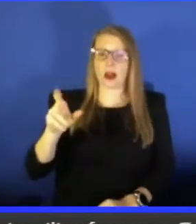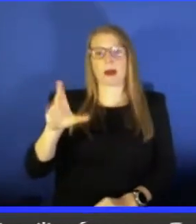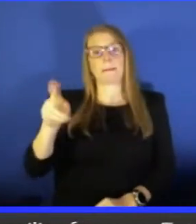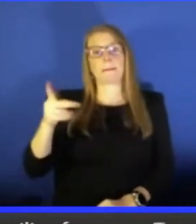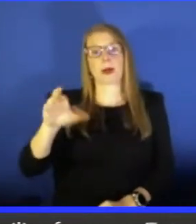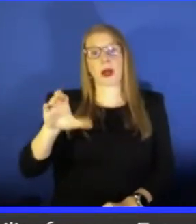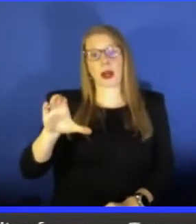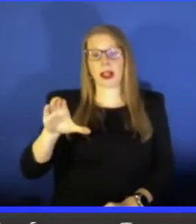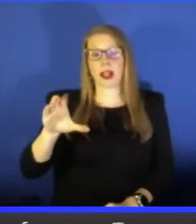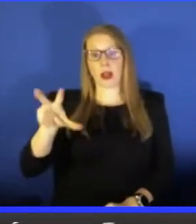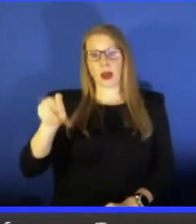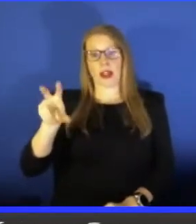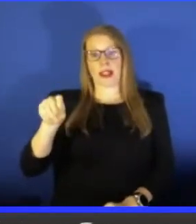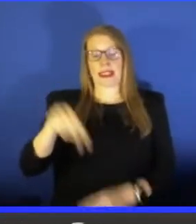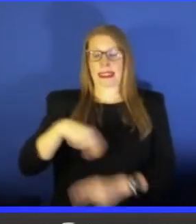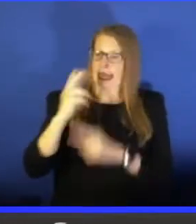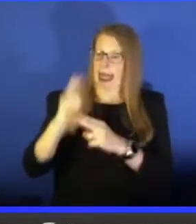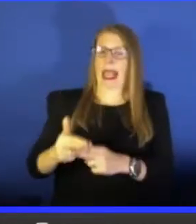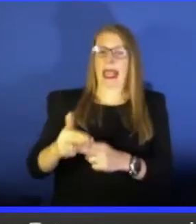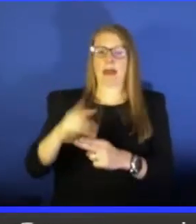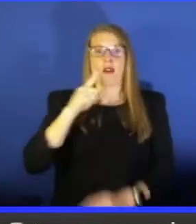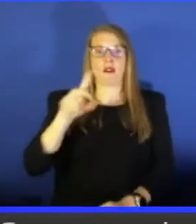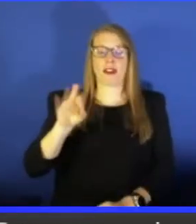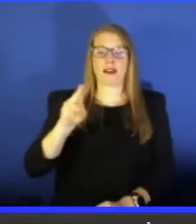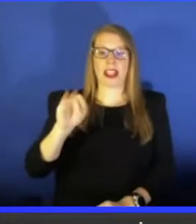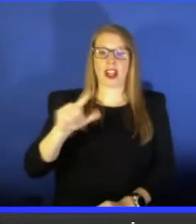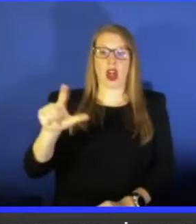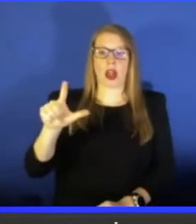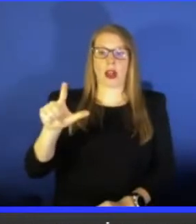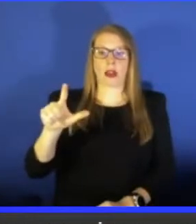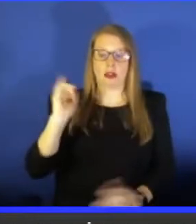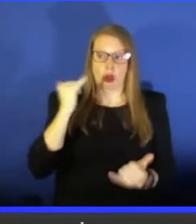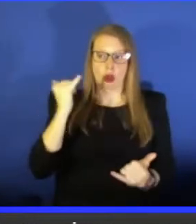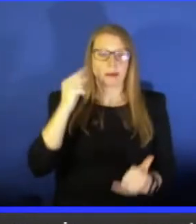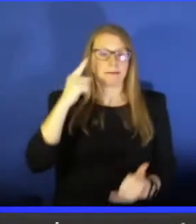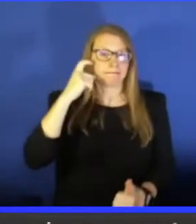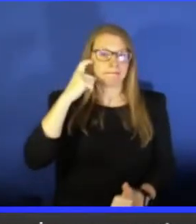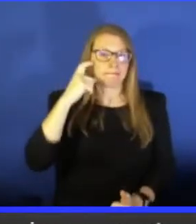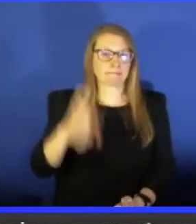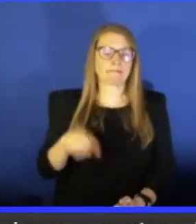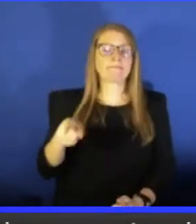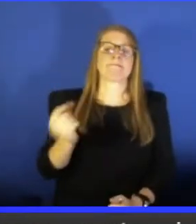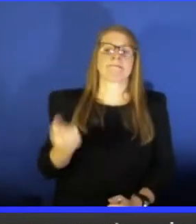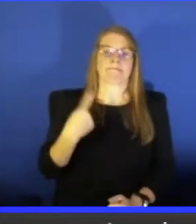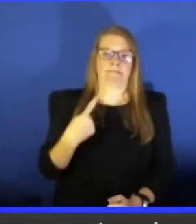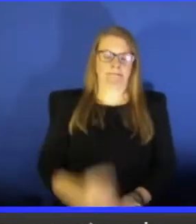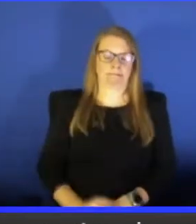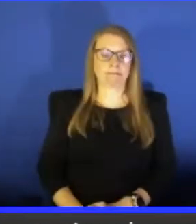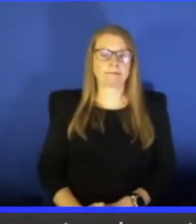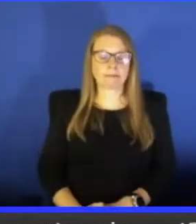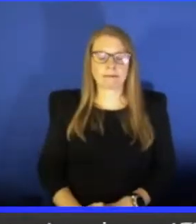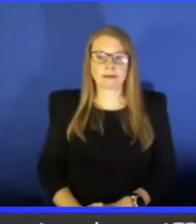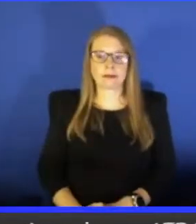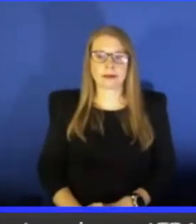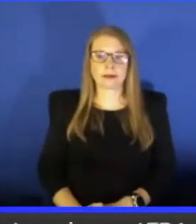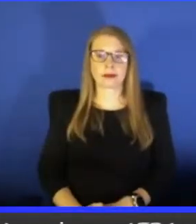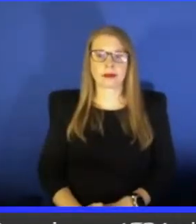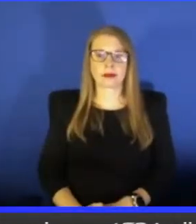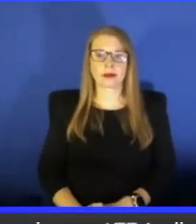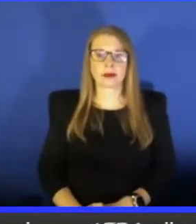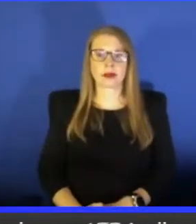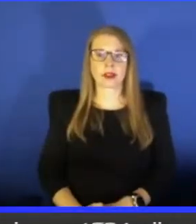there is a distinction between fentanyl that we use in the hospital every single day and the illicit fentanyl that we're seeing out.